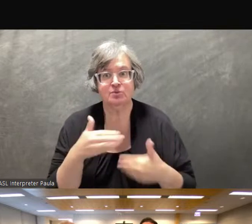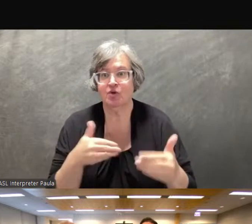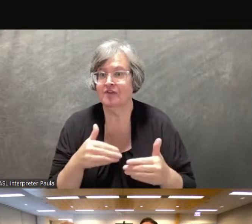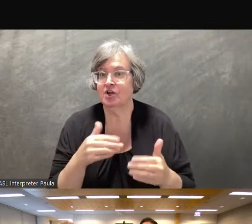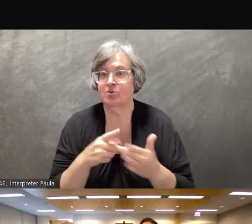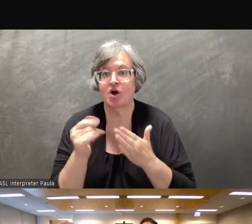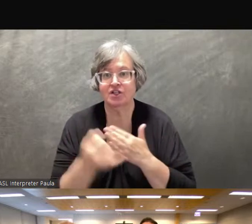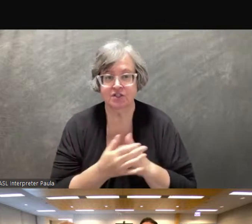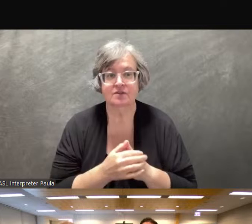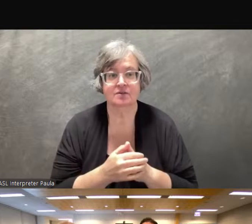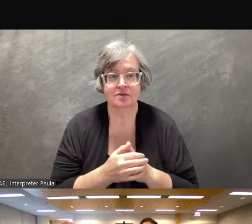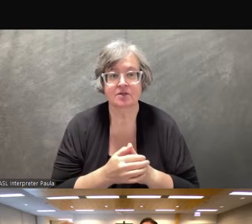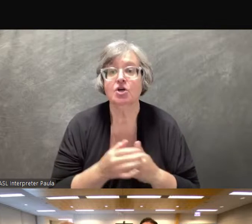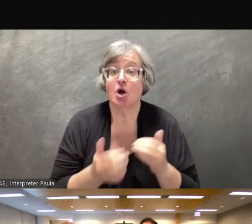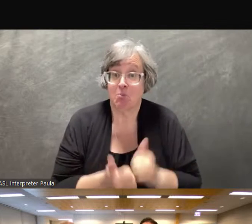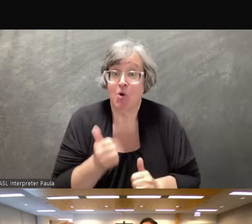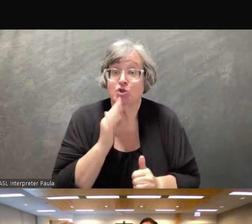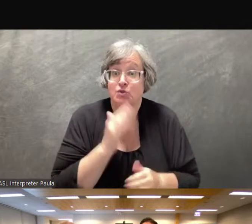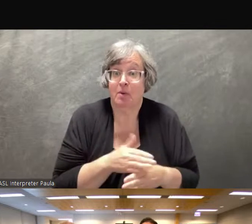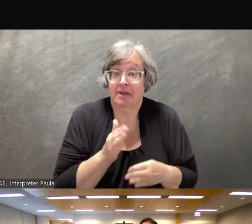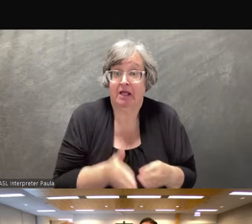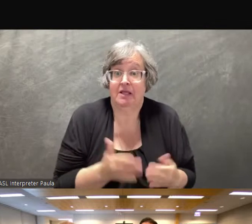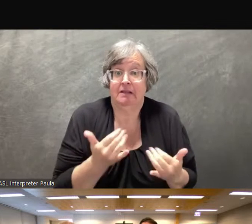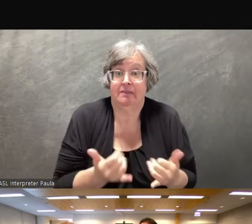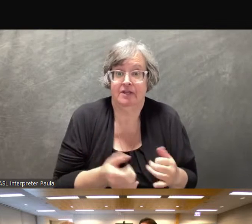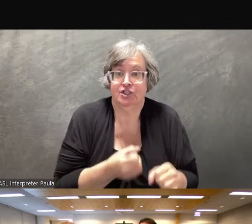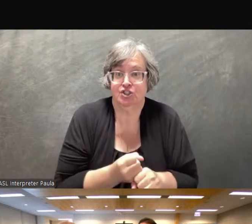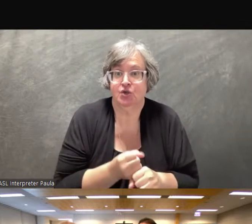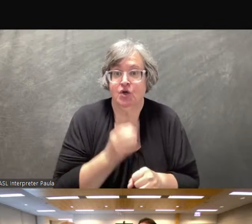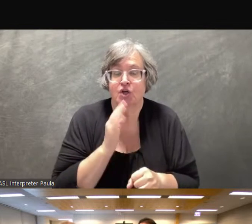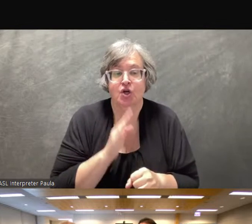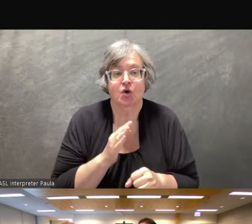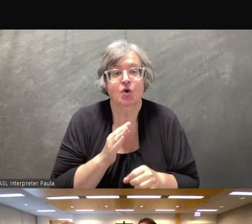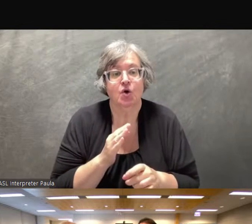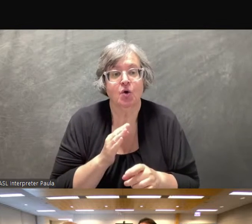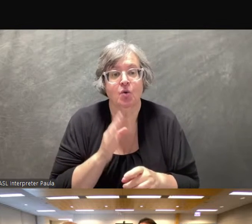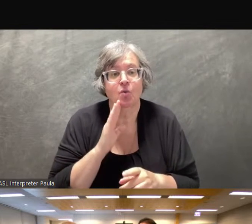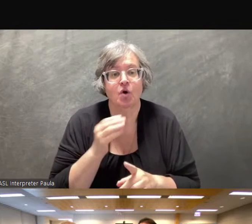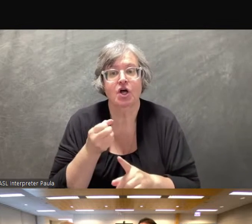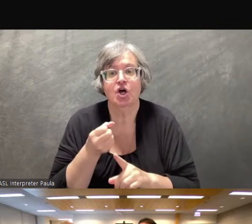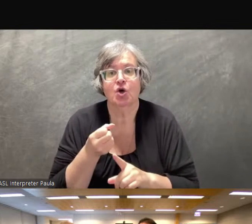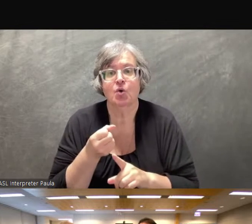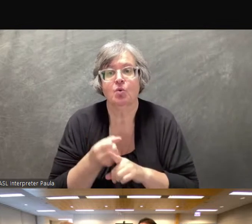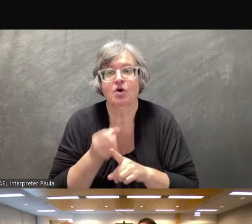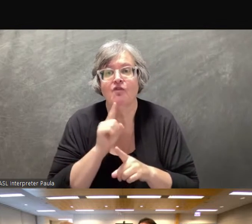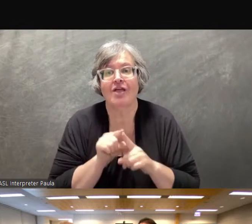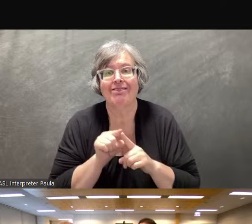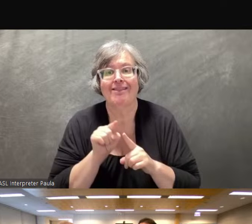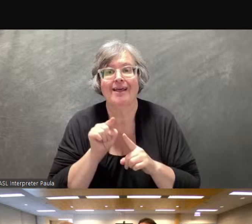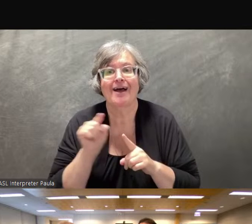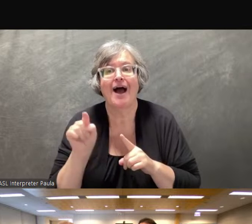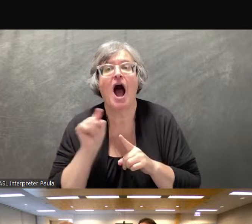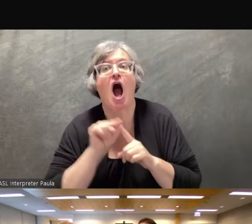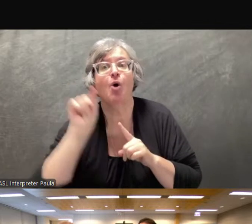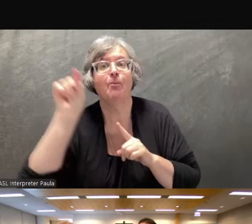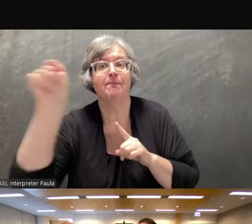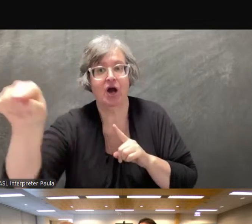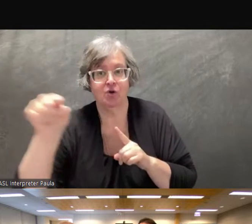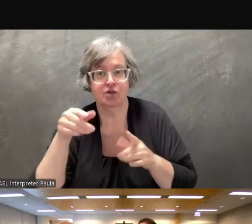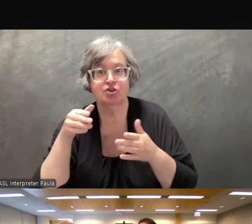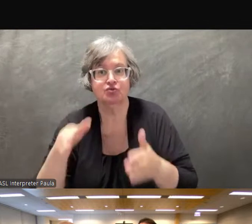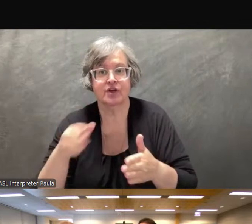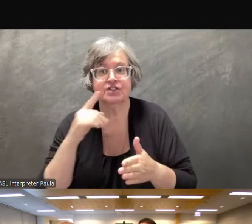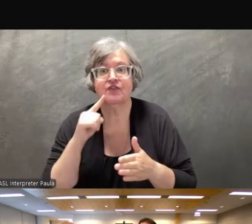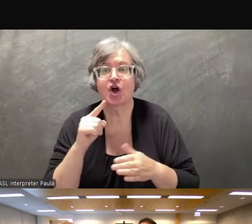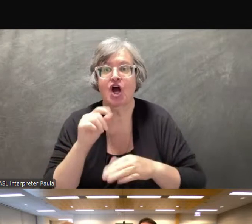significant portion of the project gets done this year. There currently is an impact with a back ride for the outbound direction there right now, which is for